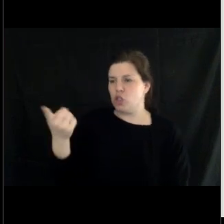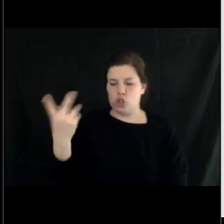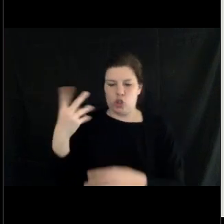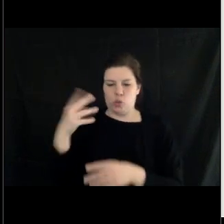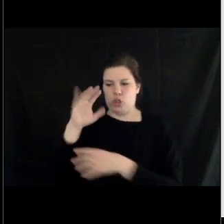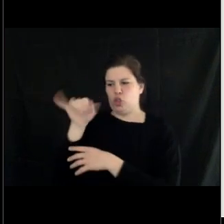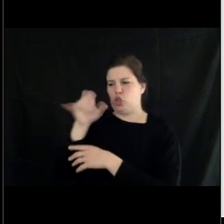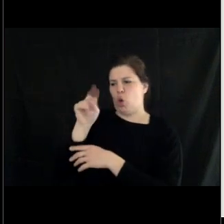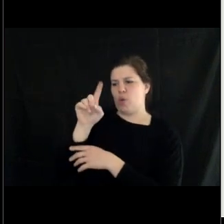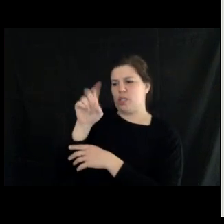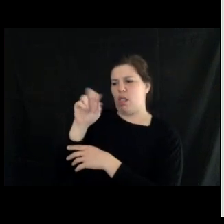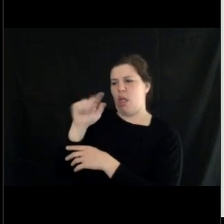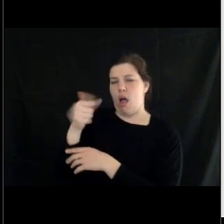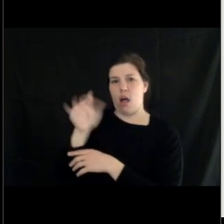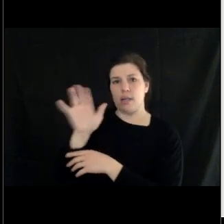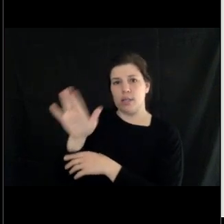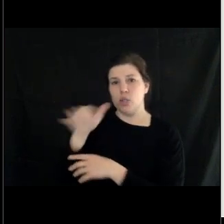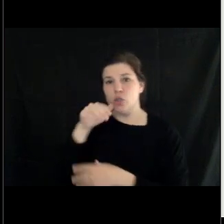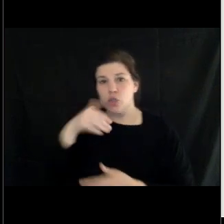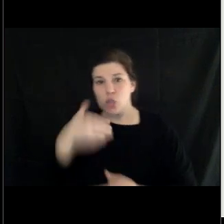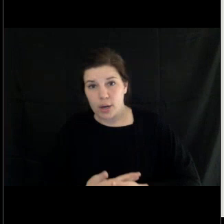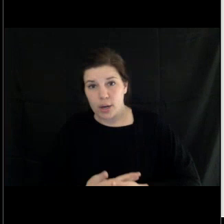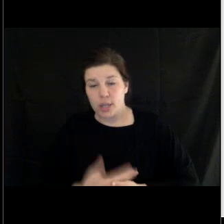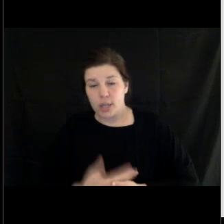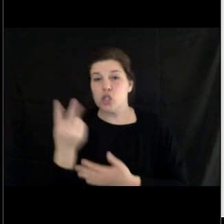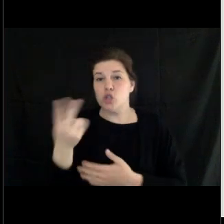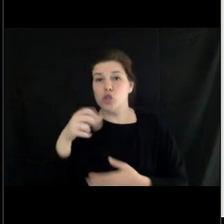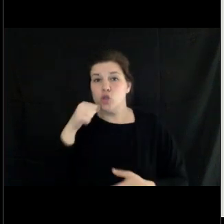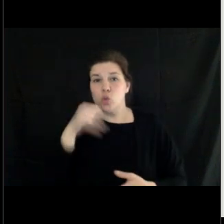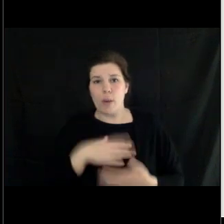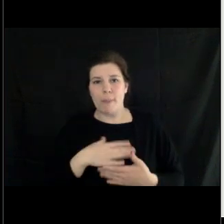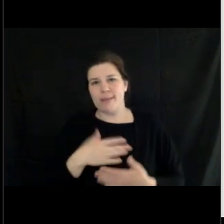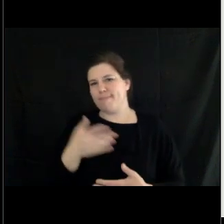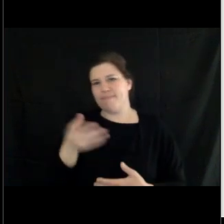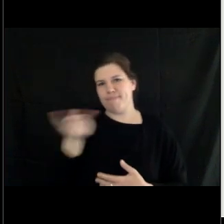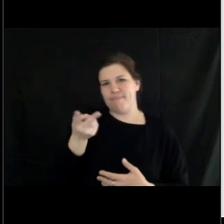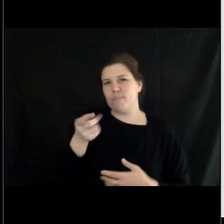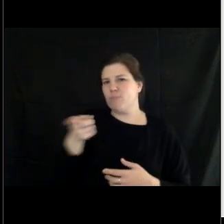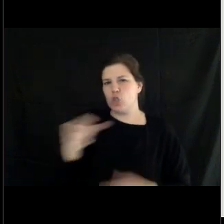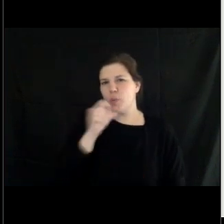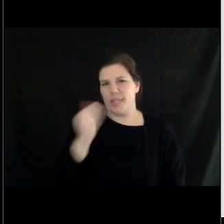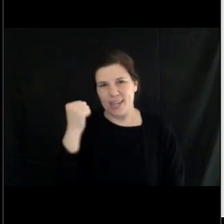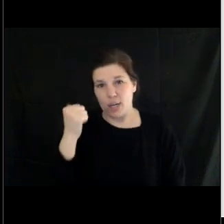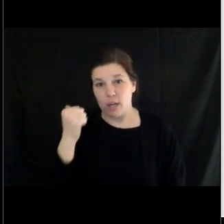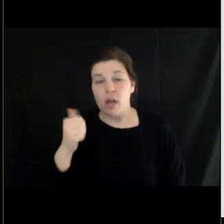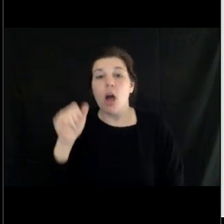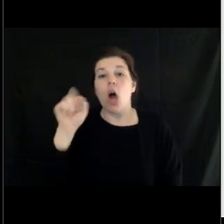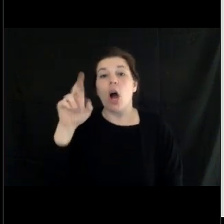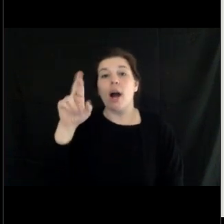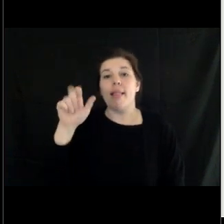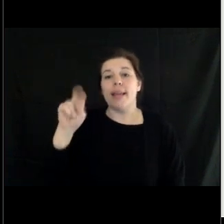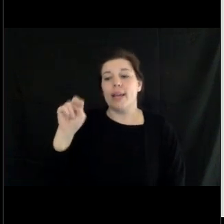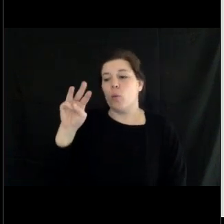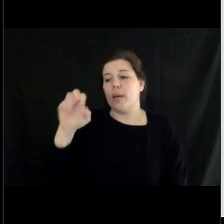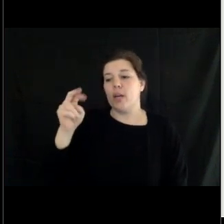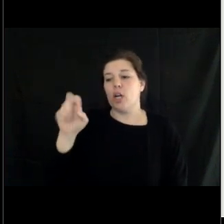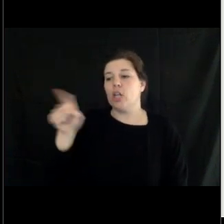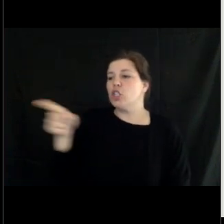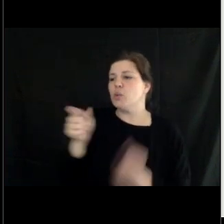women. That's over 30 years ago, but you weren't here. Arlene Weiner, as a commissioner, served with Lynn